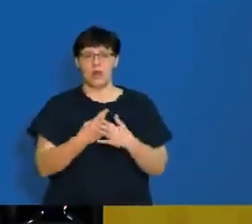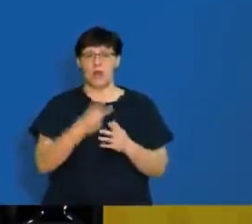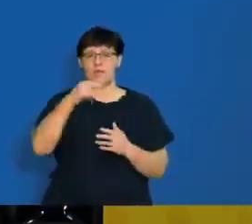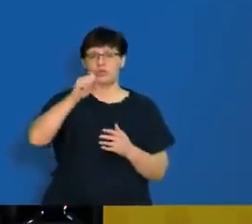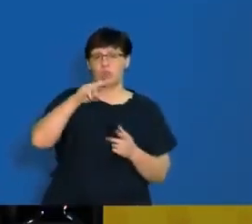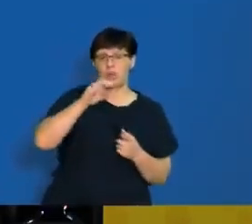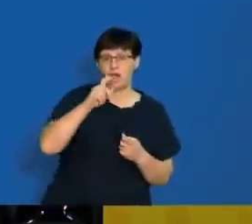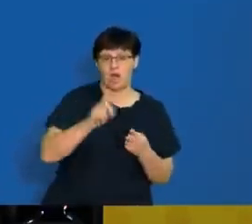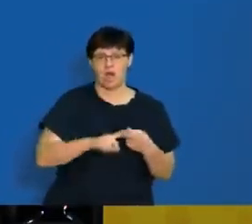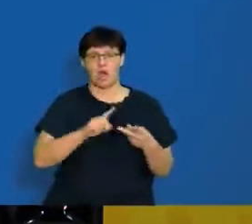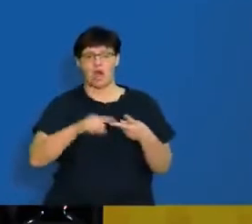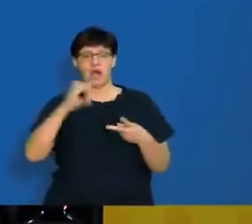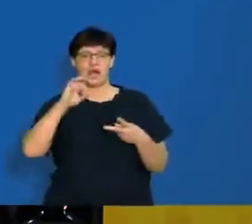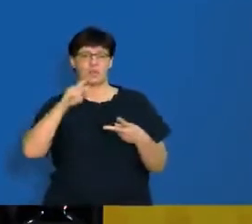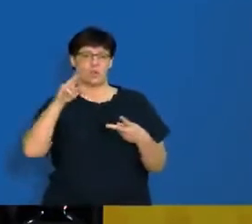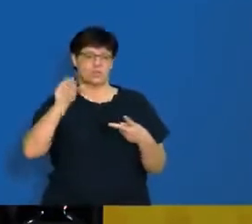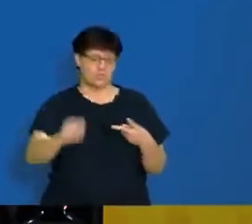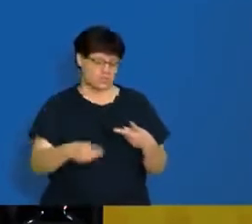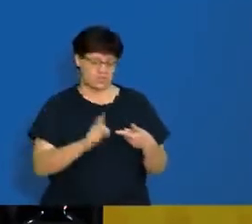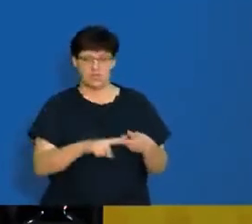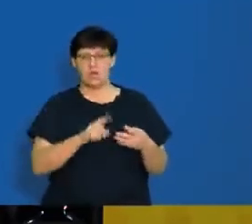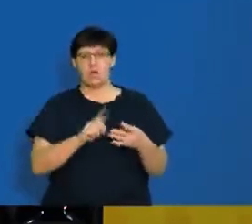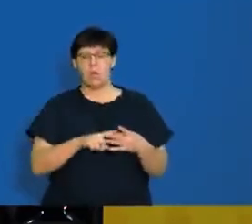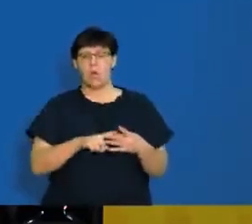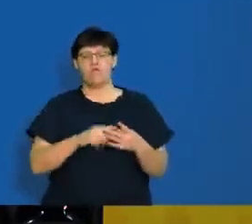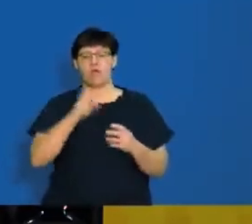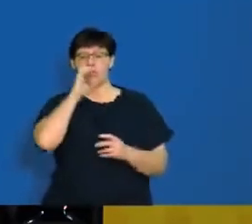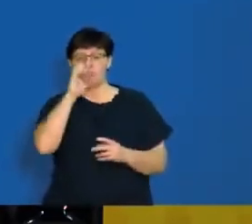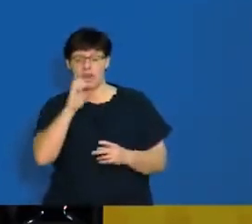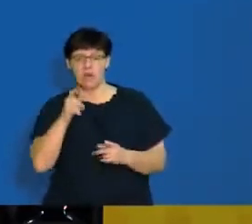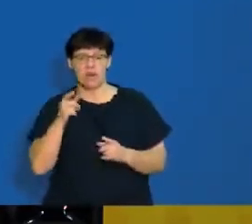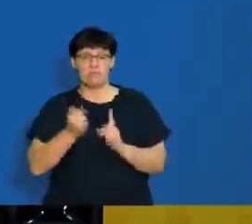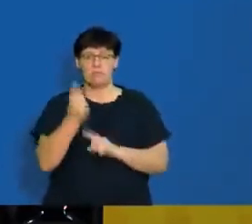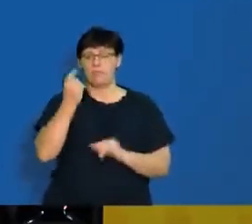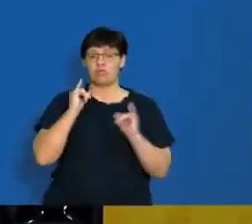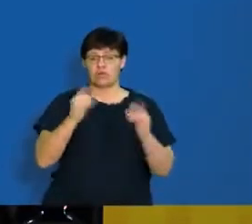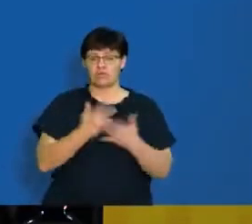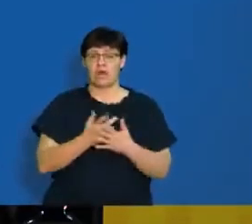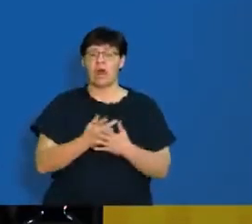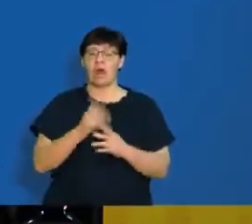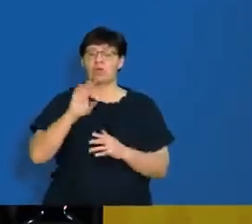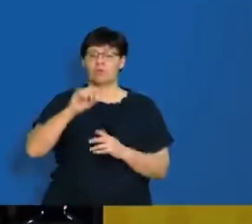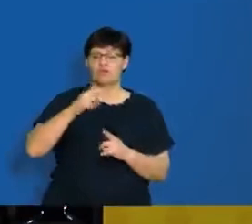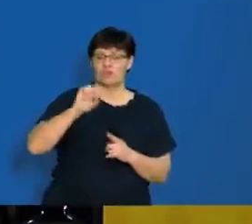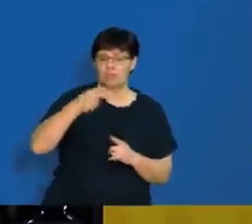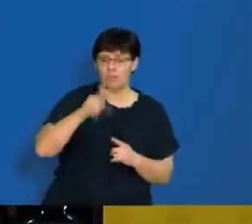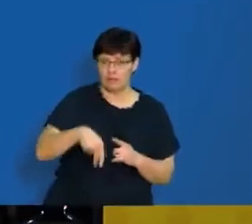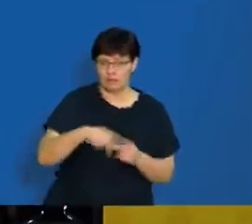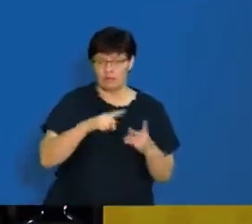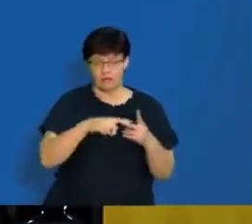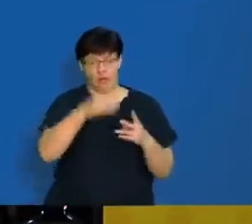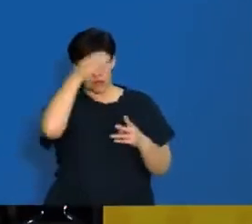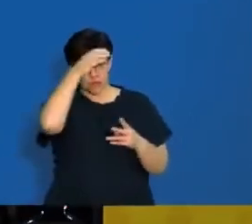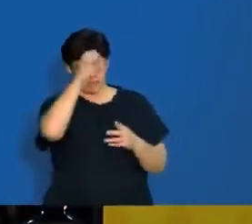perestroika, glasnost, or if you're looking at the Cuban Missile Crisis, you need to know words like brinkmanship and so on. Those